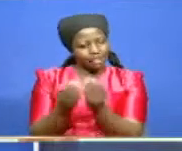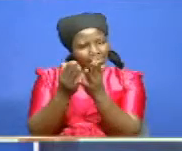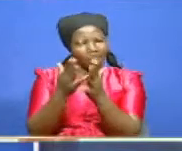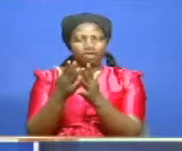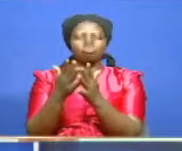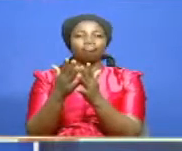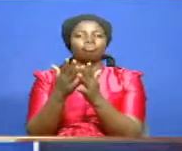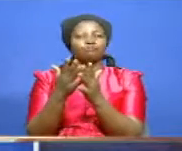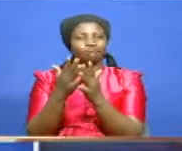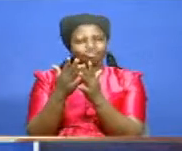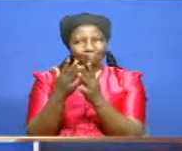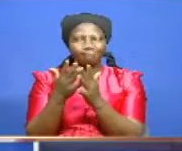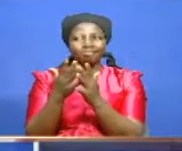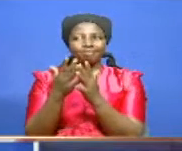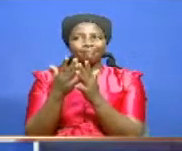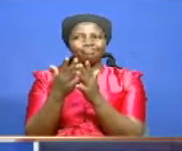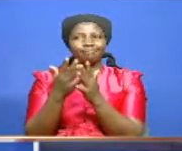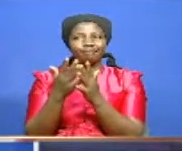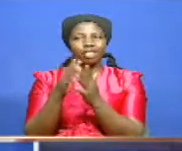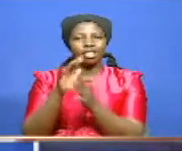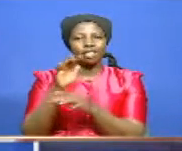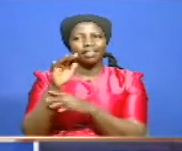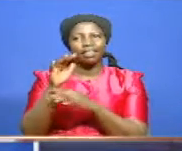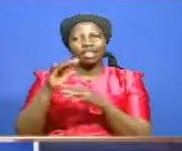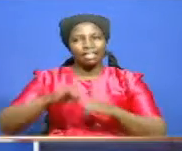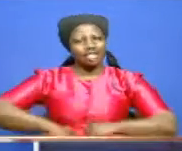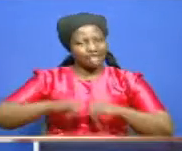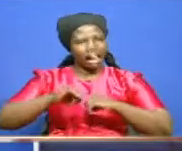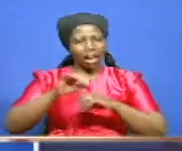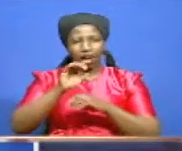answering questions. It's a misplaced question.